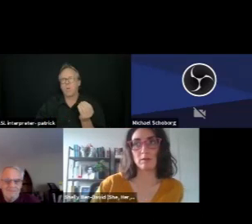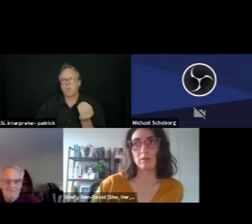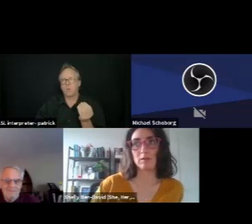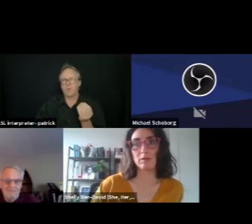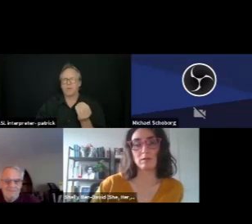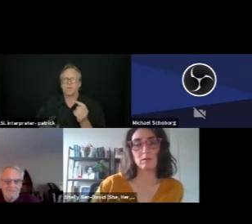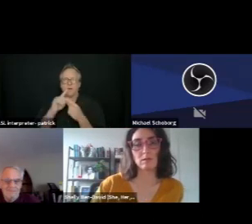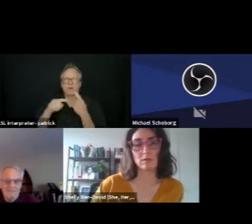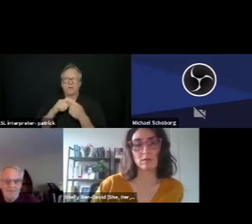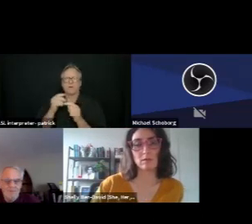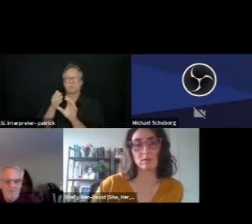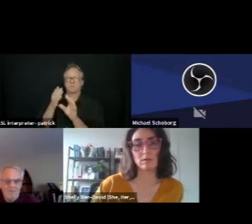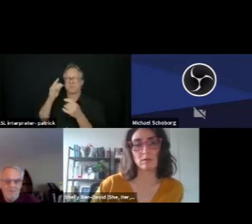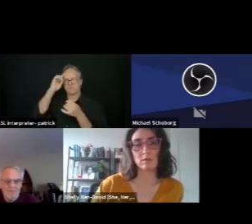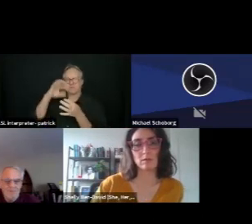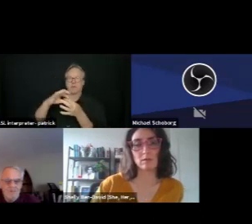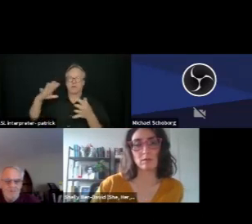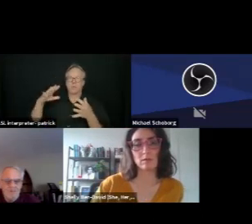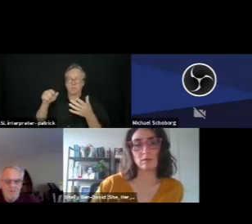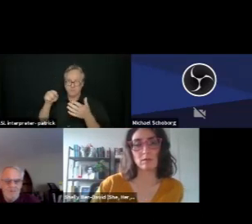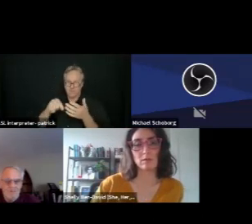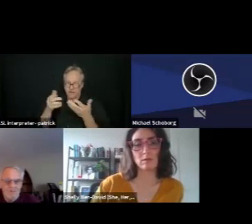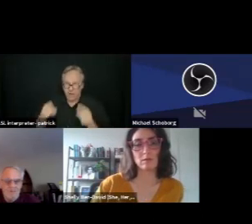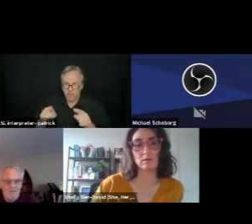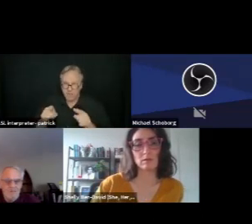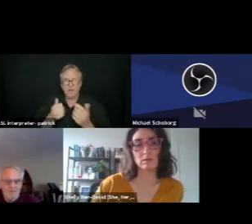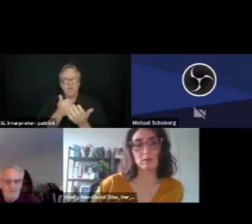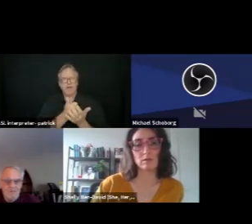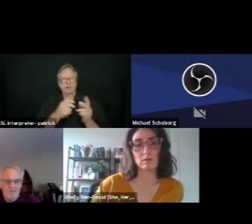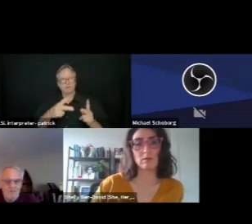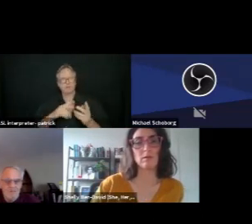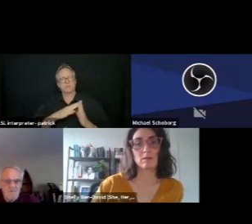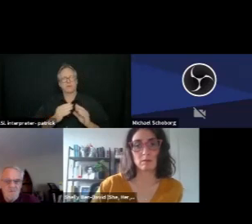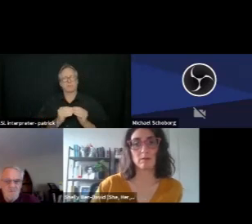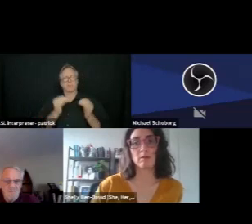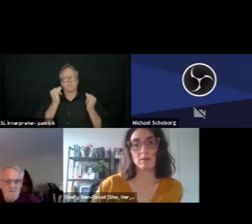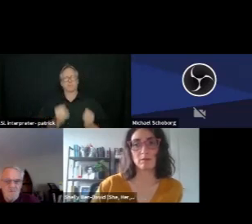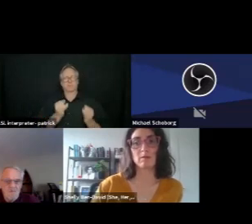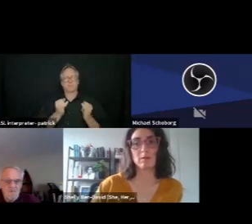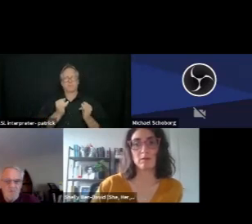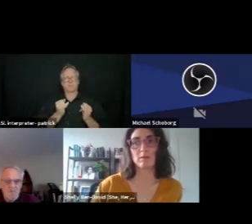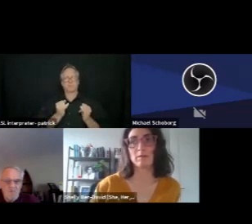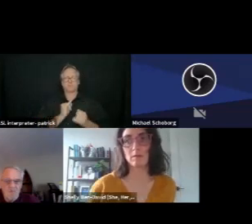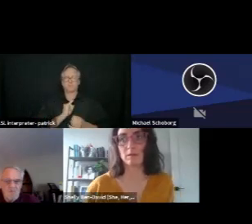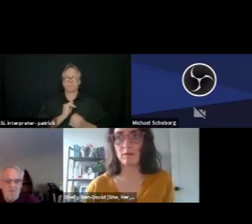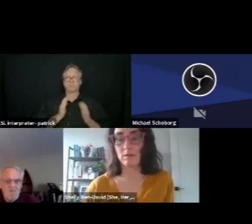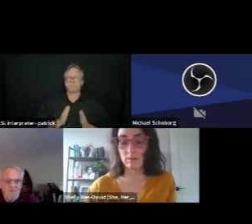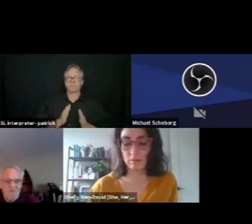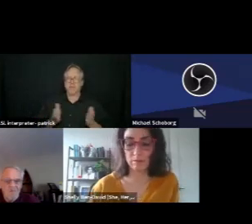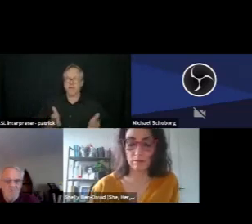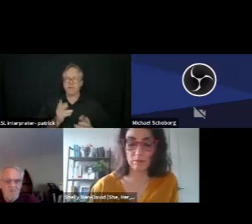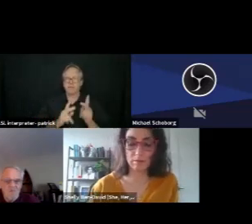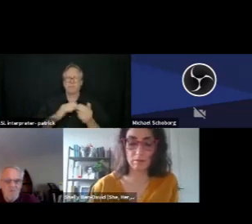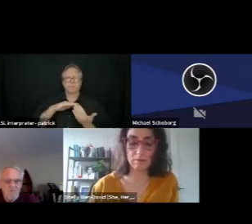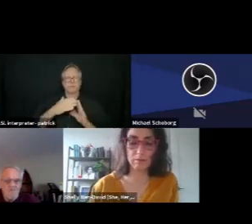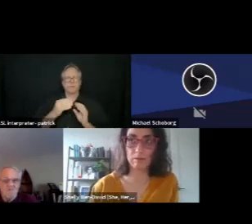how psychosis could be kind of like a catalyst for the individuation process, and could push people to become more authentic